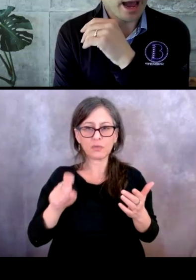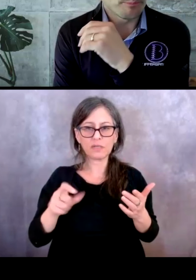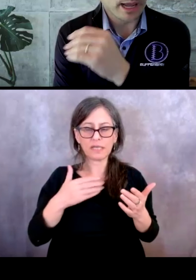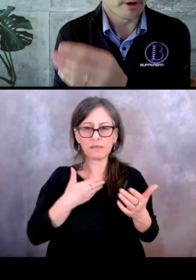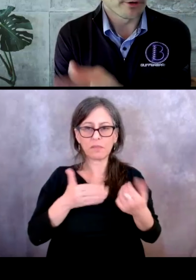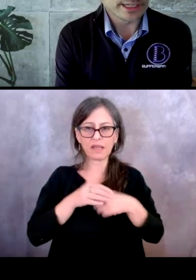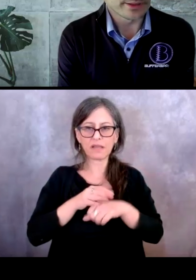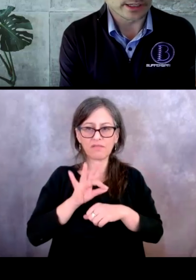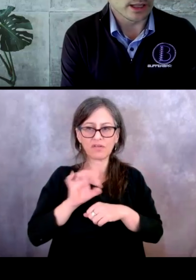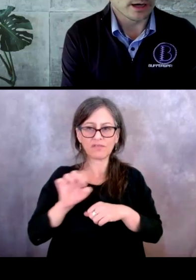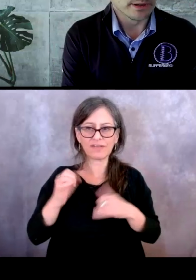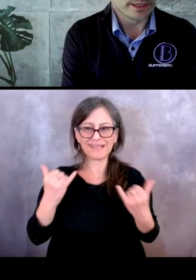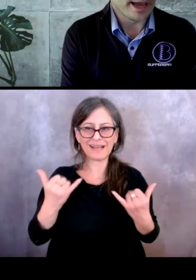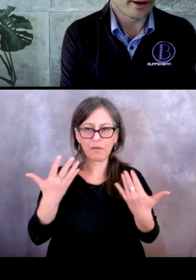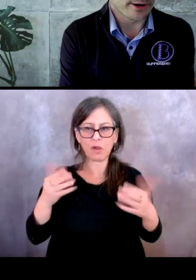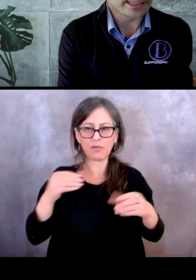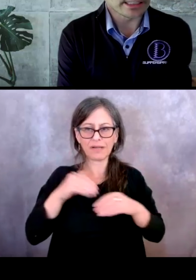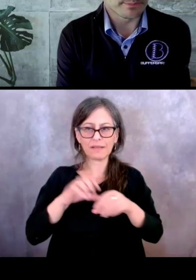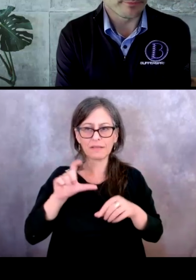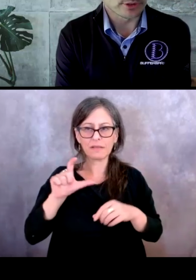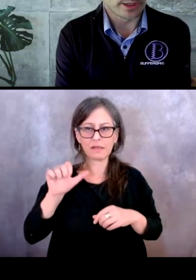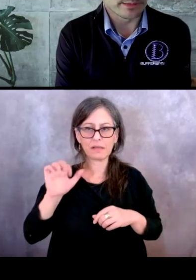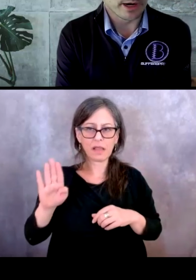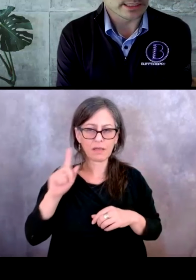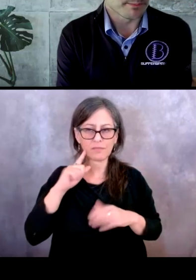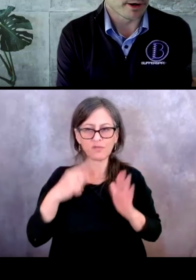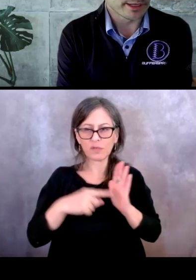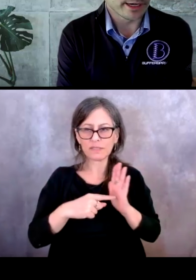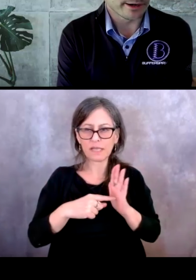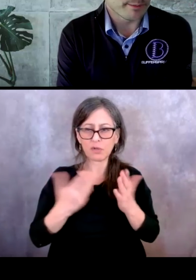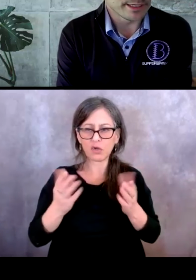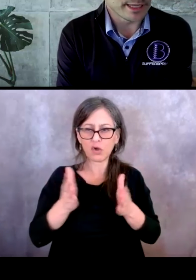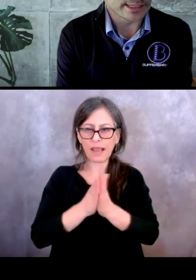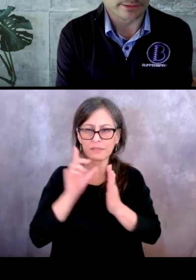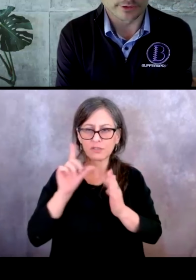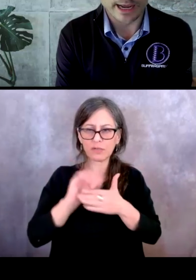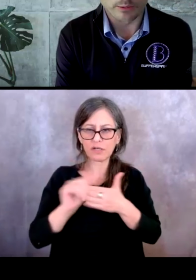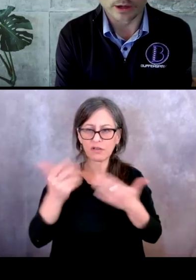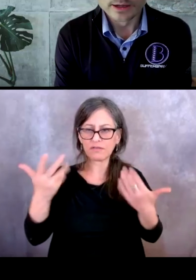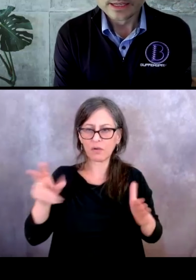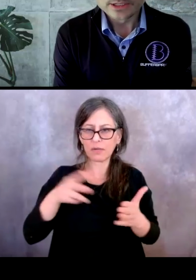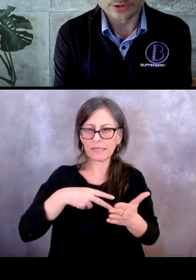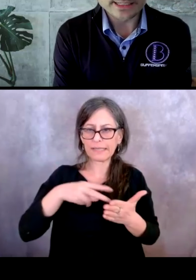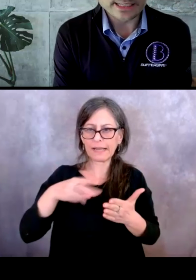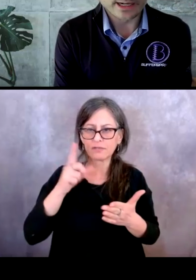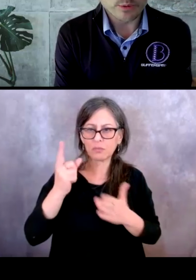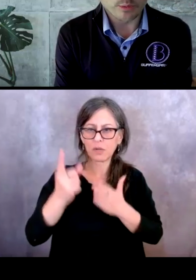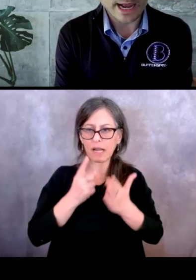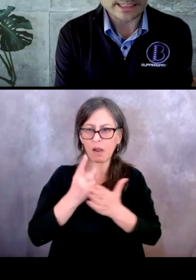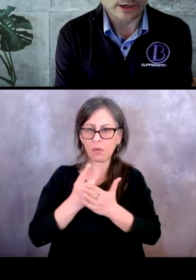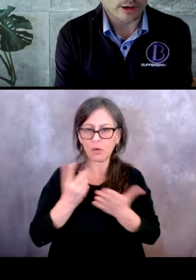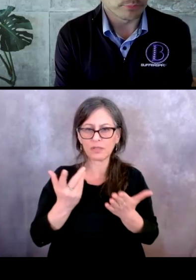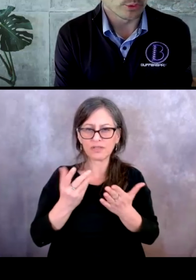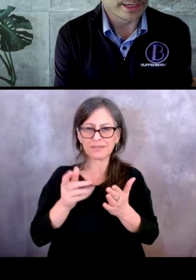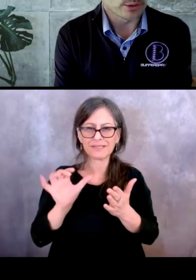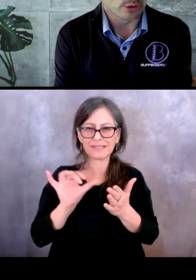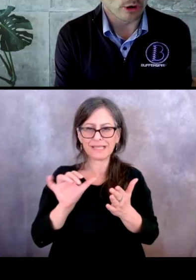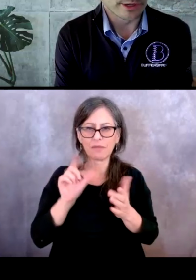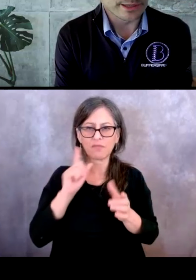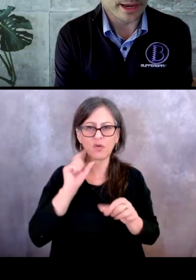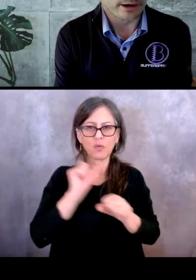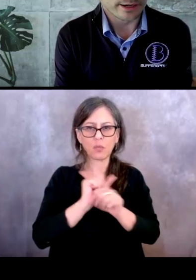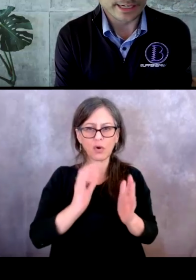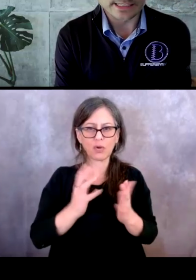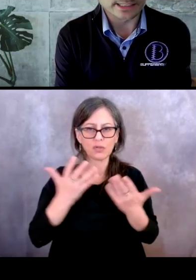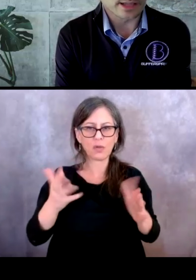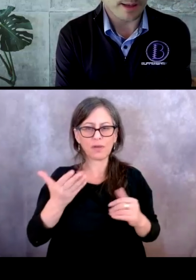fee now, but I'm already in the club. And now you're asking me for 20 bucks. I'm already here and I've been dancing for an hour. So that's kind of what we're asking our employees who are